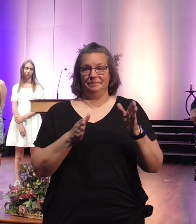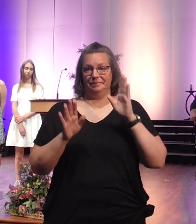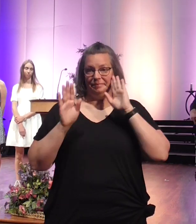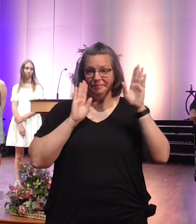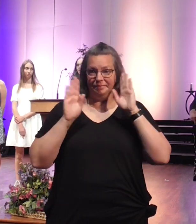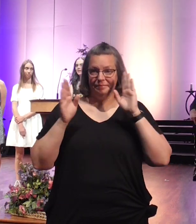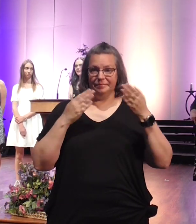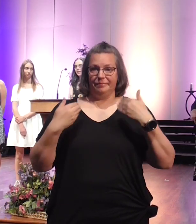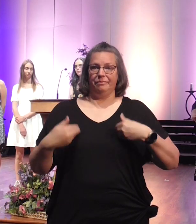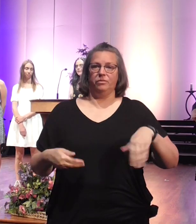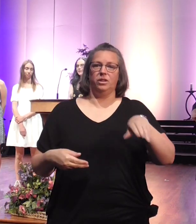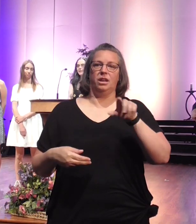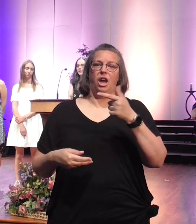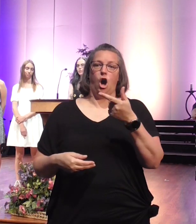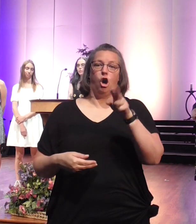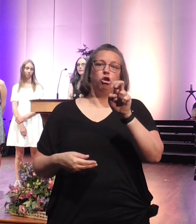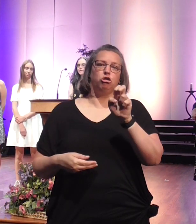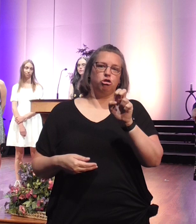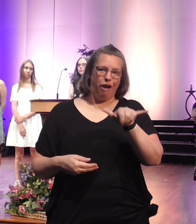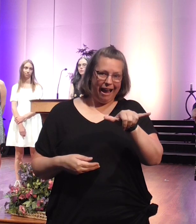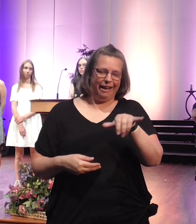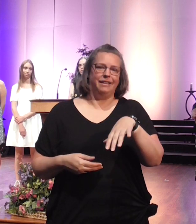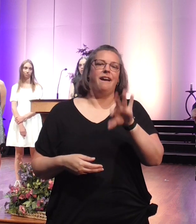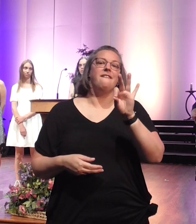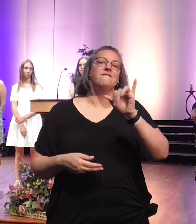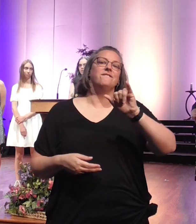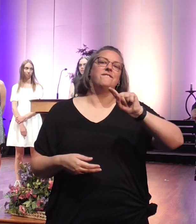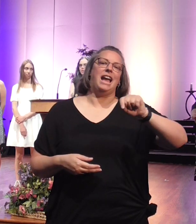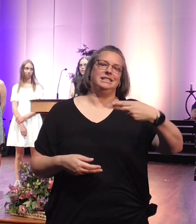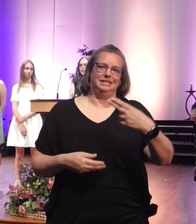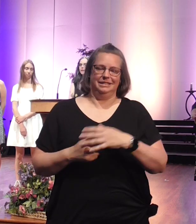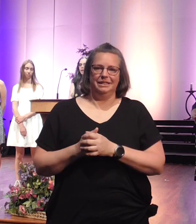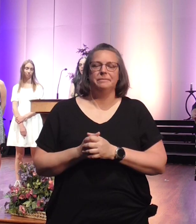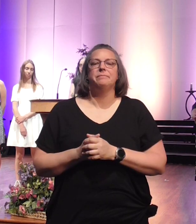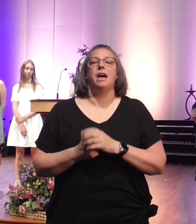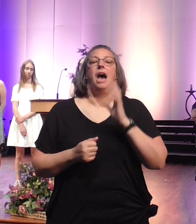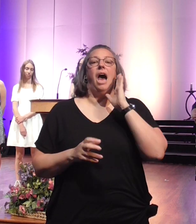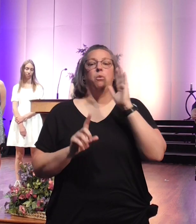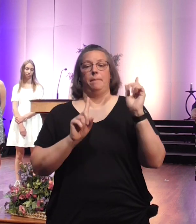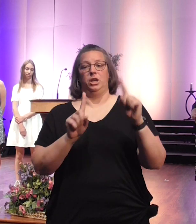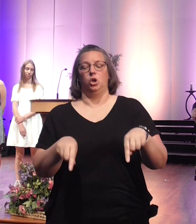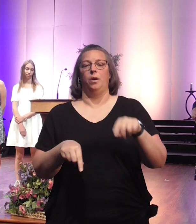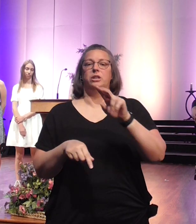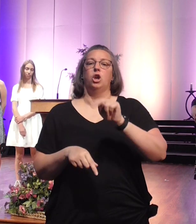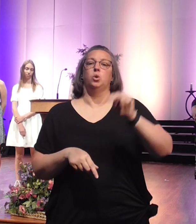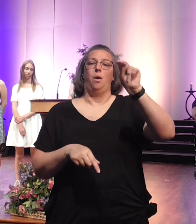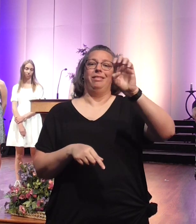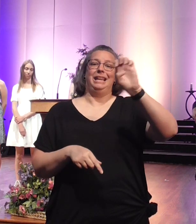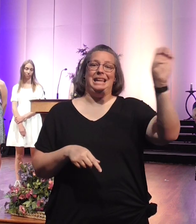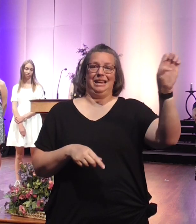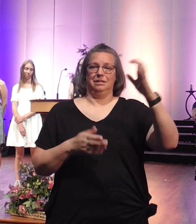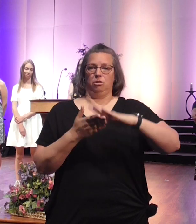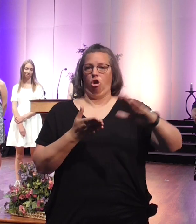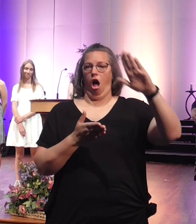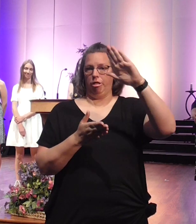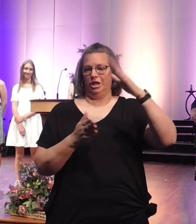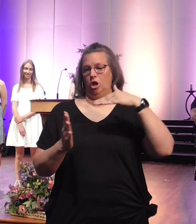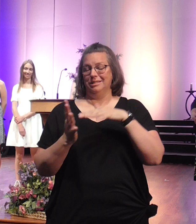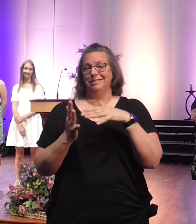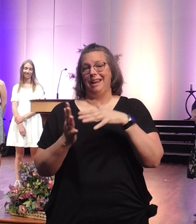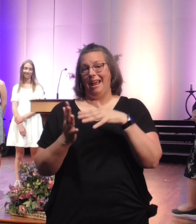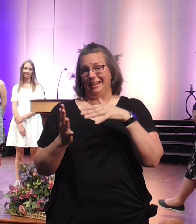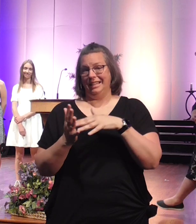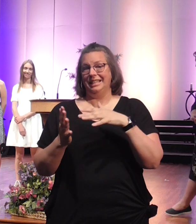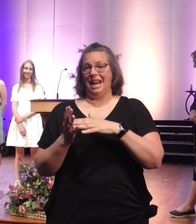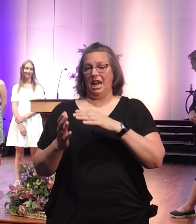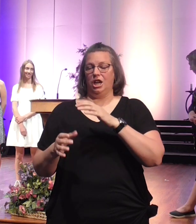Hi, my name is Gray Fight, and I will be attending Northeastern Junior College in Sterling. I'm studying criminal justice. My main